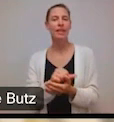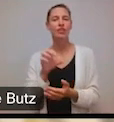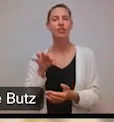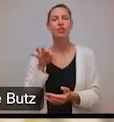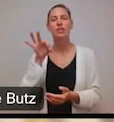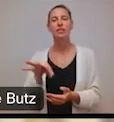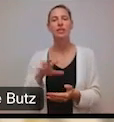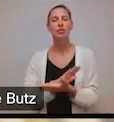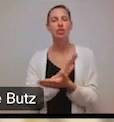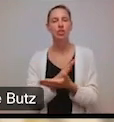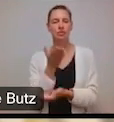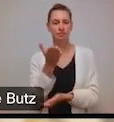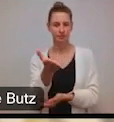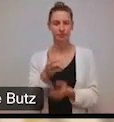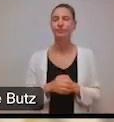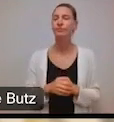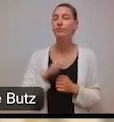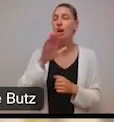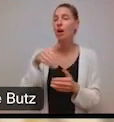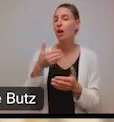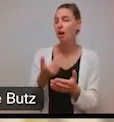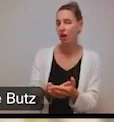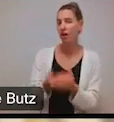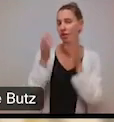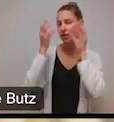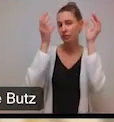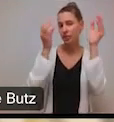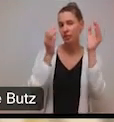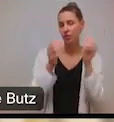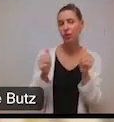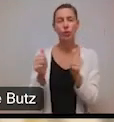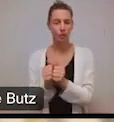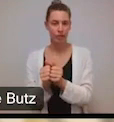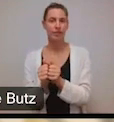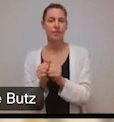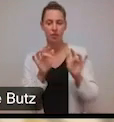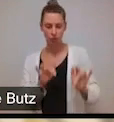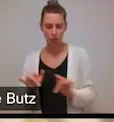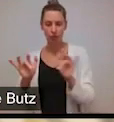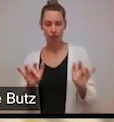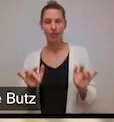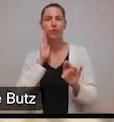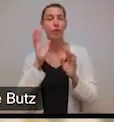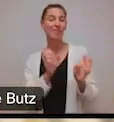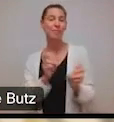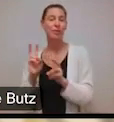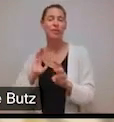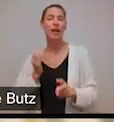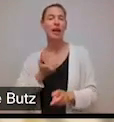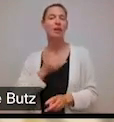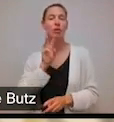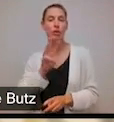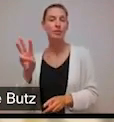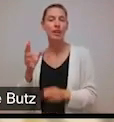Now all this information, along with the workshop recording, will be posted on our website as